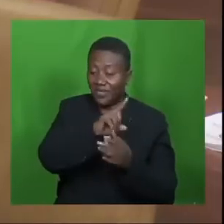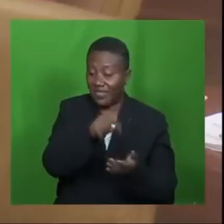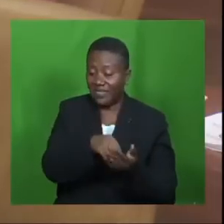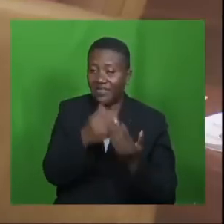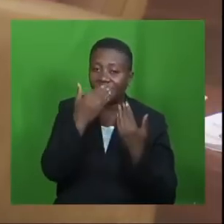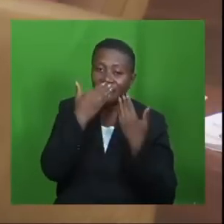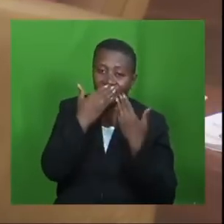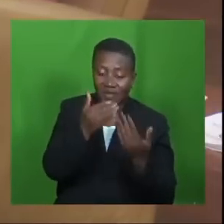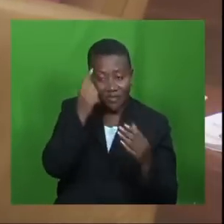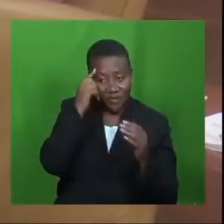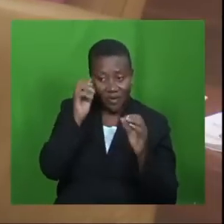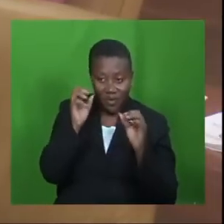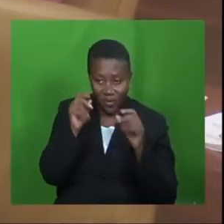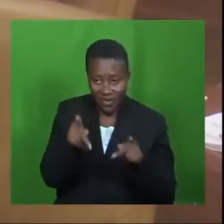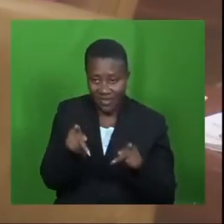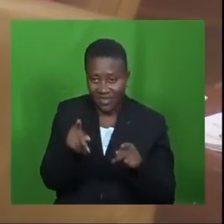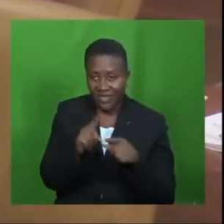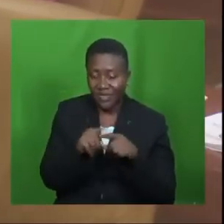voice to.